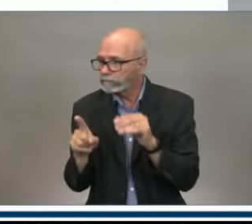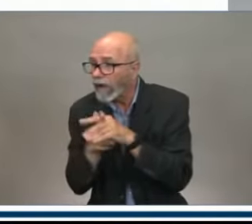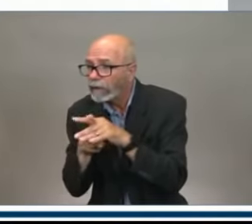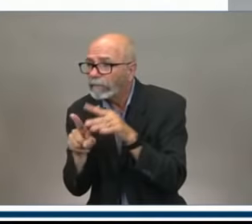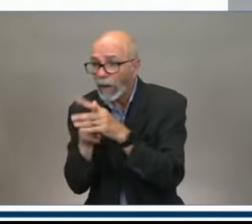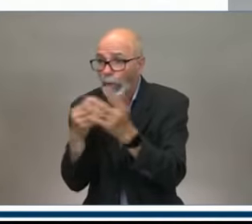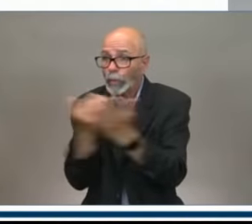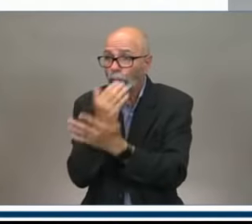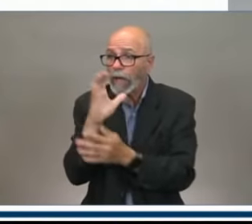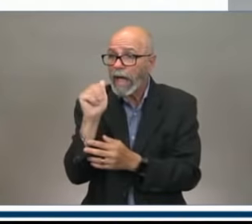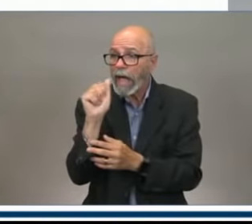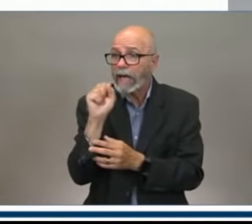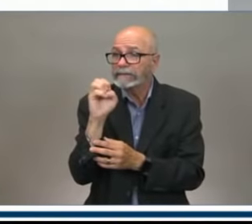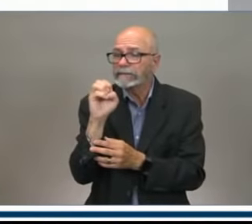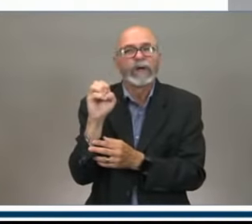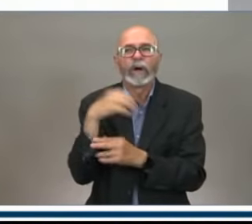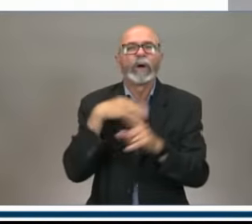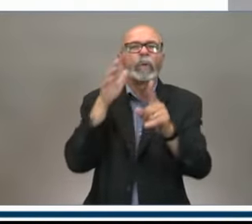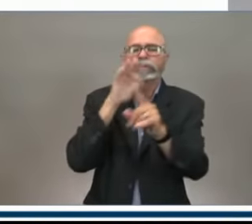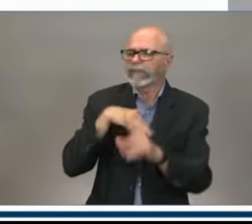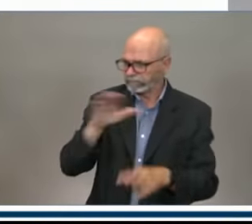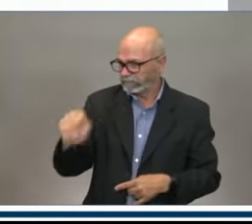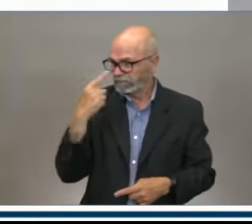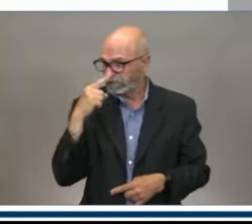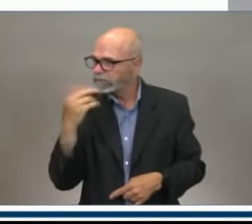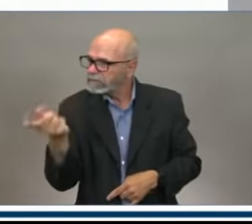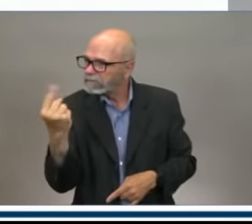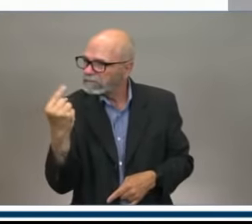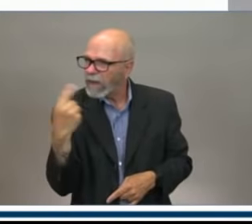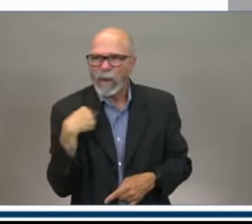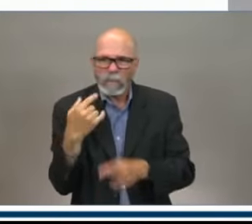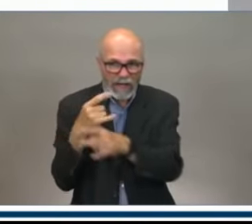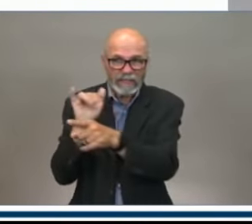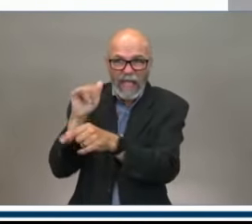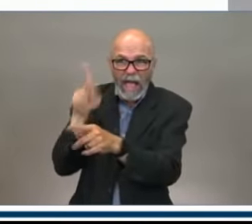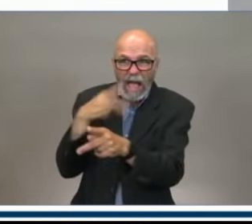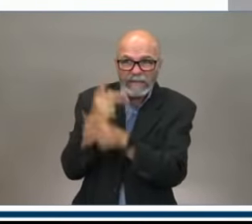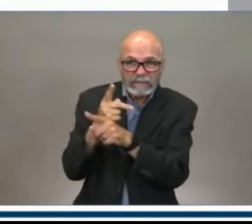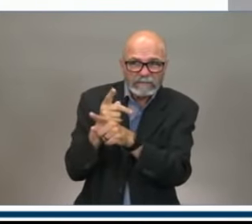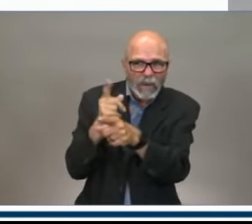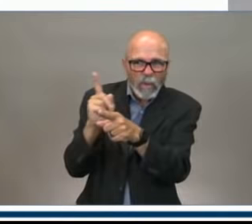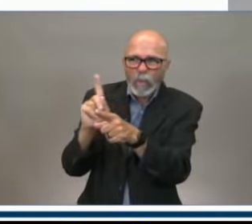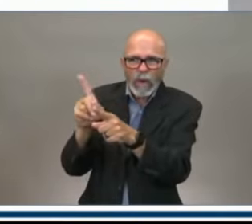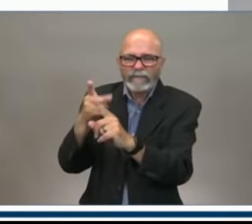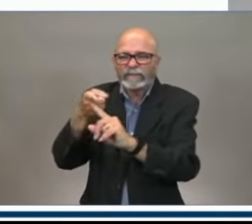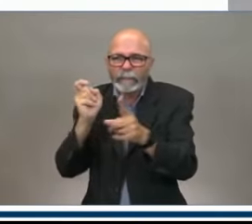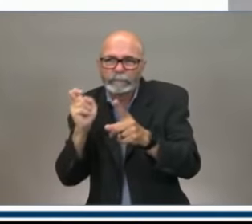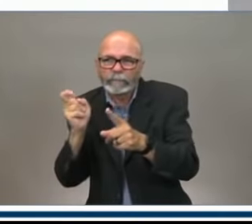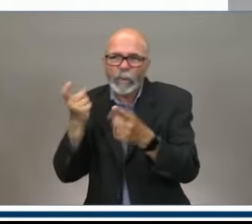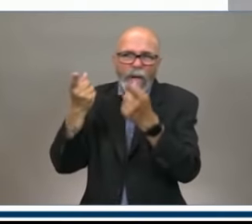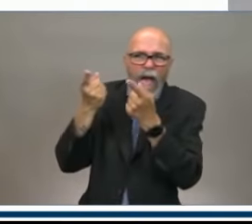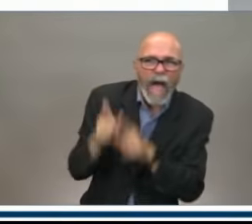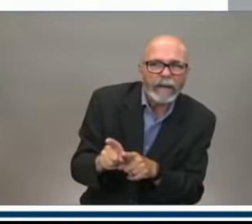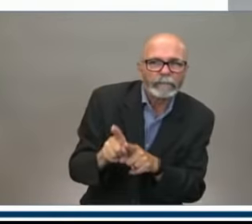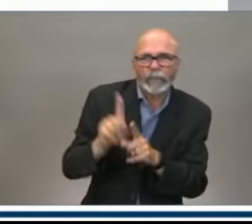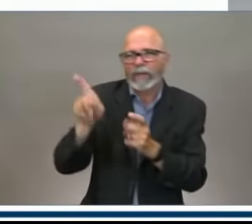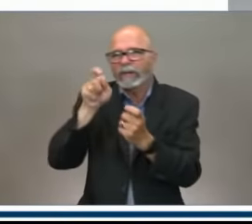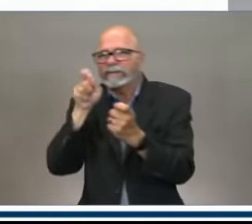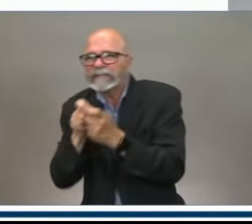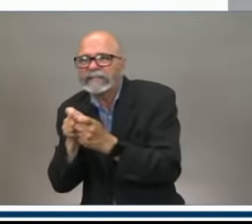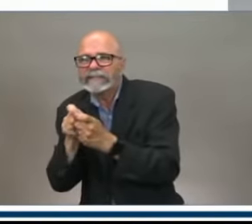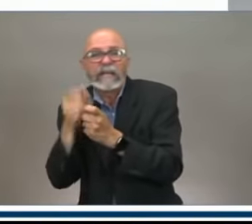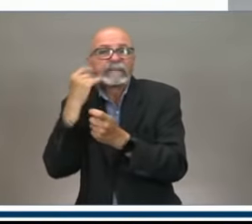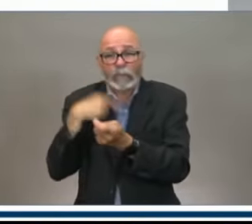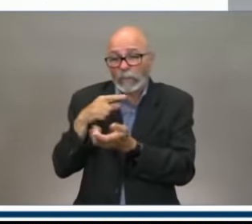we always ask people where in the time frame where they could have been exposed, and the week to 2 weeks prior to their onset of their symptoms, we